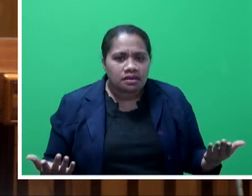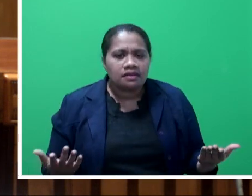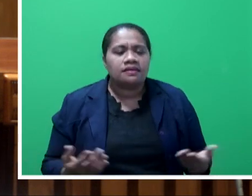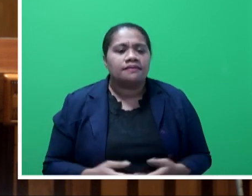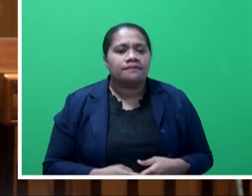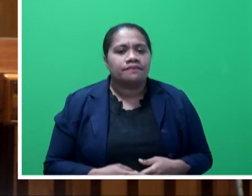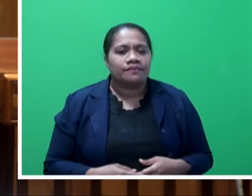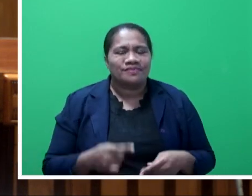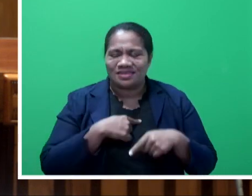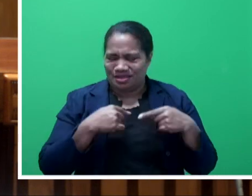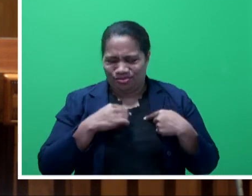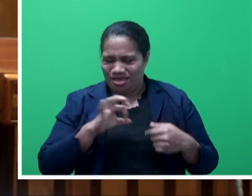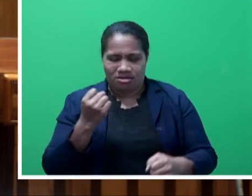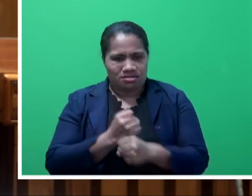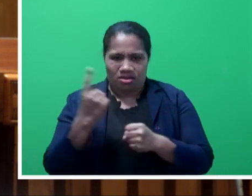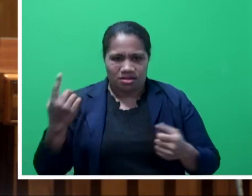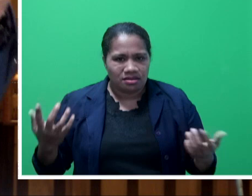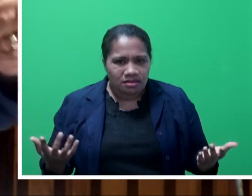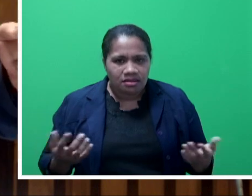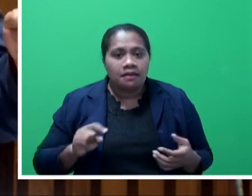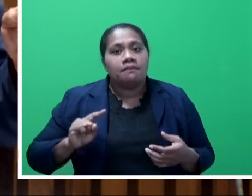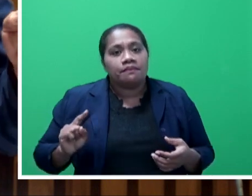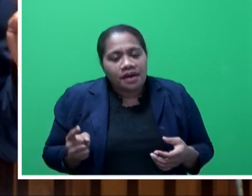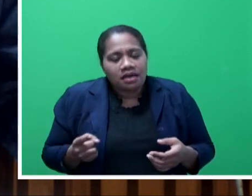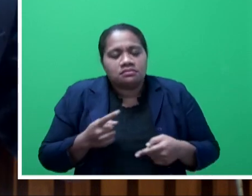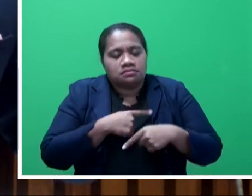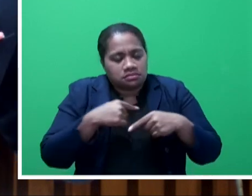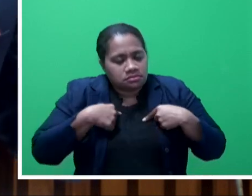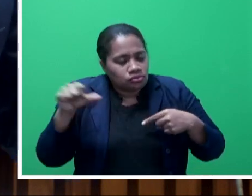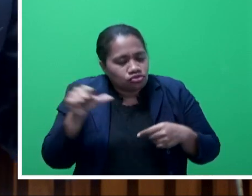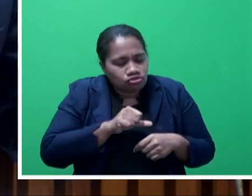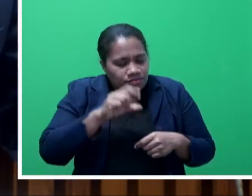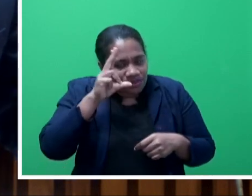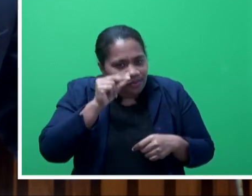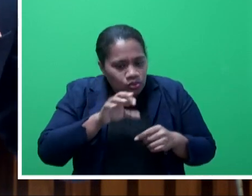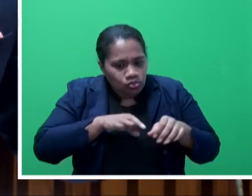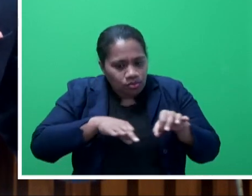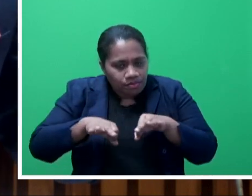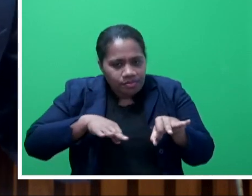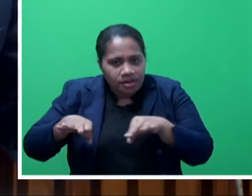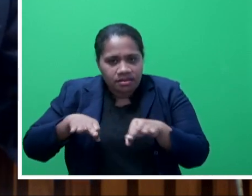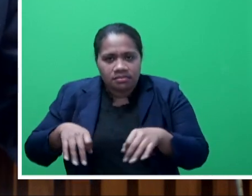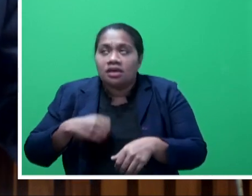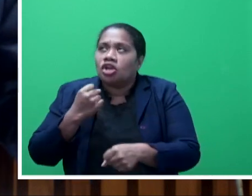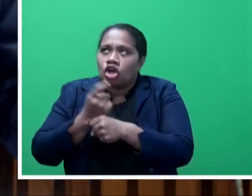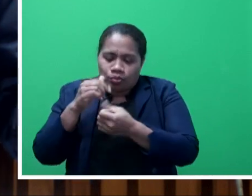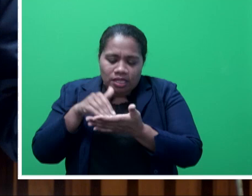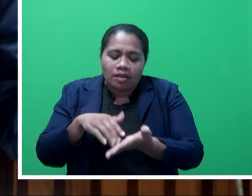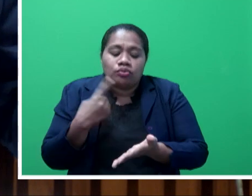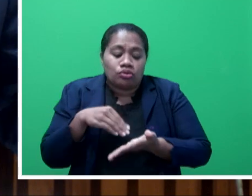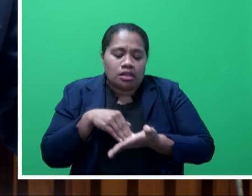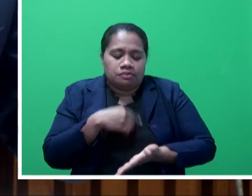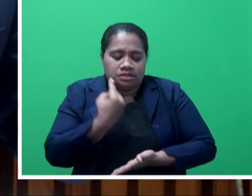We are not God. But we have to be able to plan, and God helps those who help themselves. We